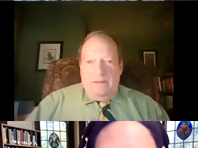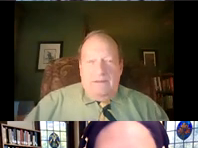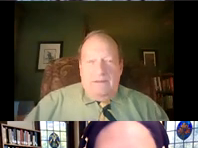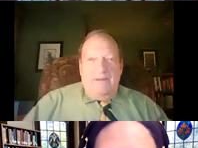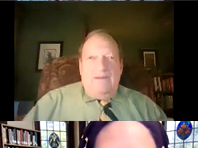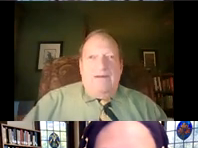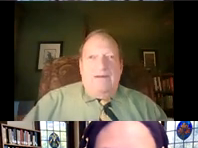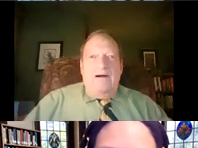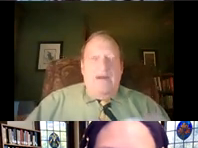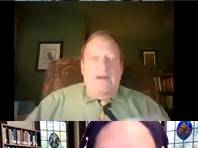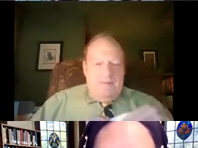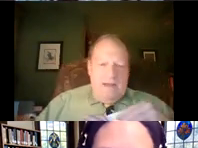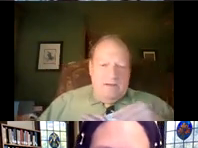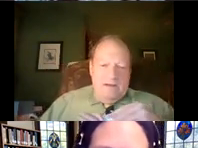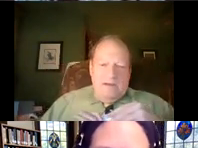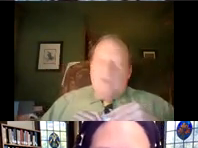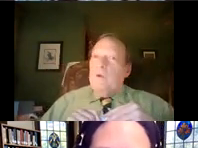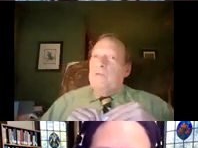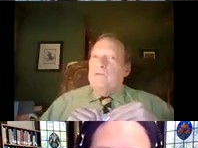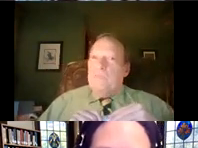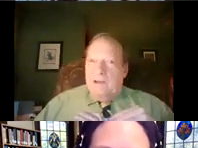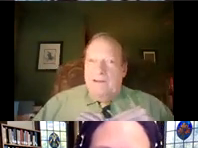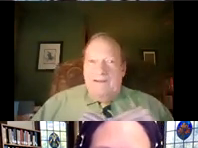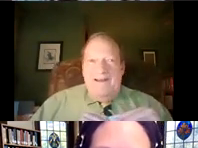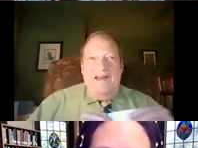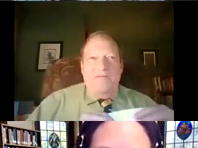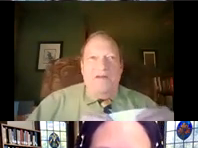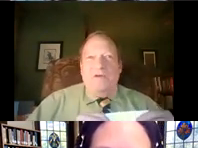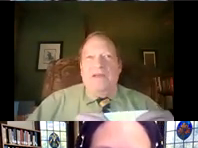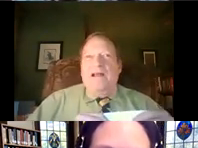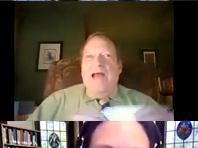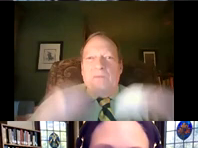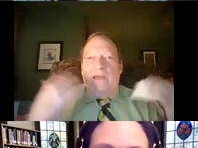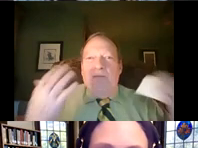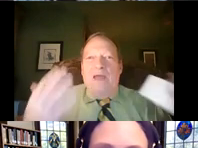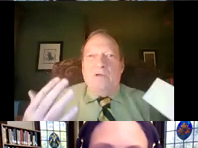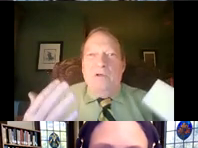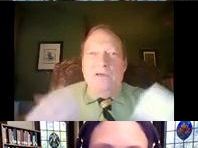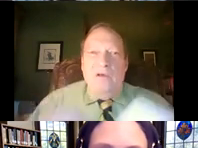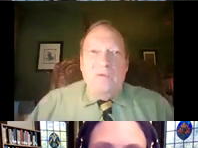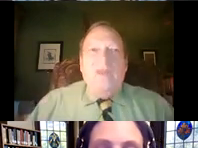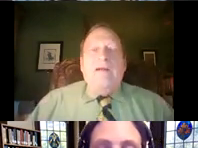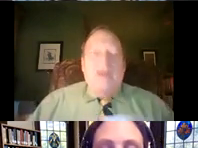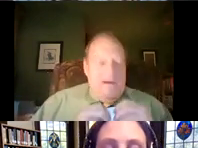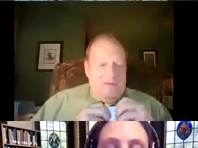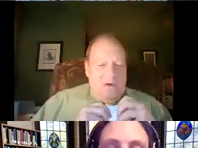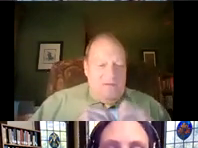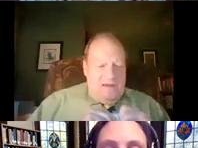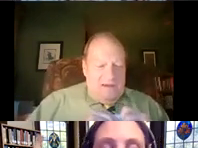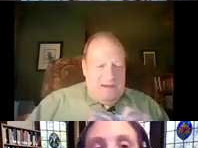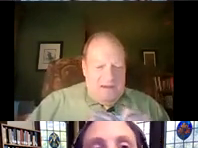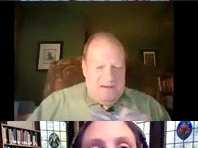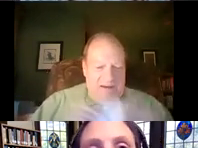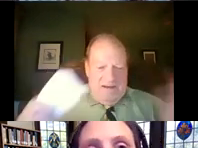Bucket. And soon it was The Bucket. And eventually, as it became nationally known, the Garth